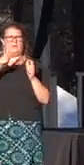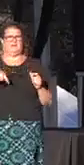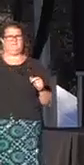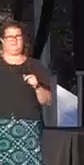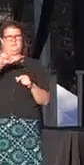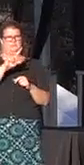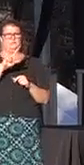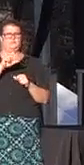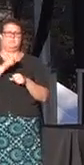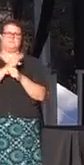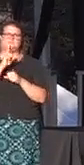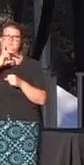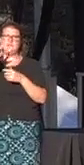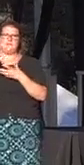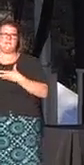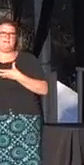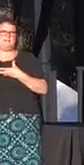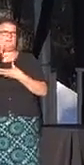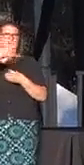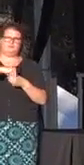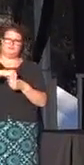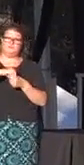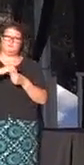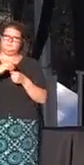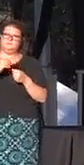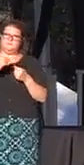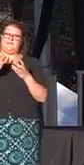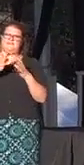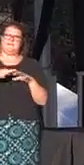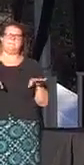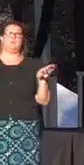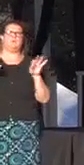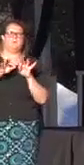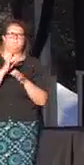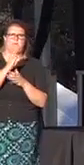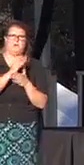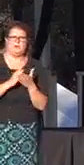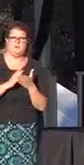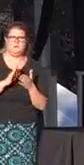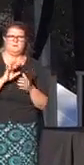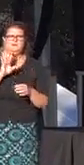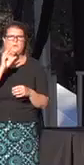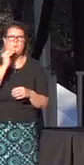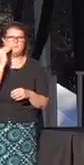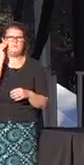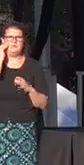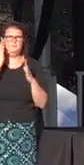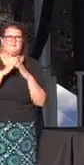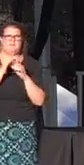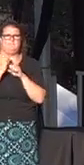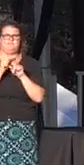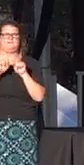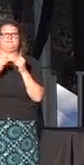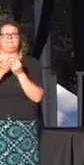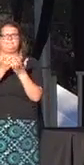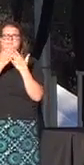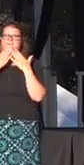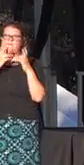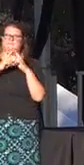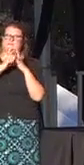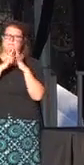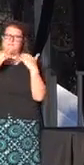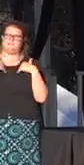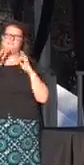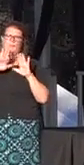that inclusion is a prominent part of the fabric of your hometown baseball team. Thank you very much.